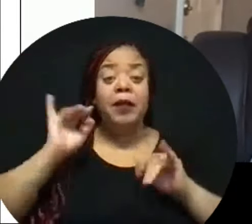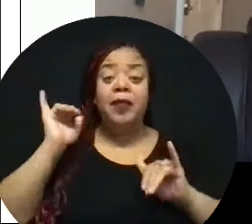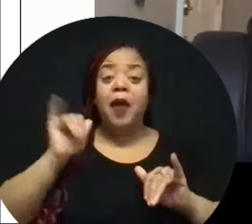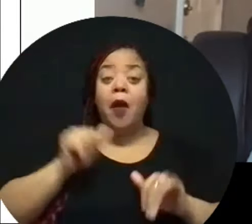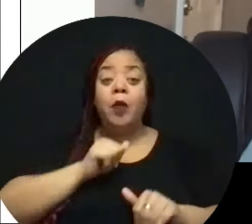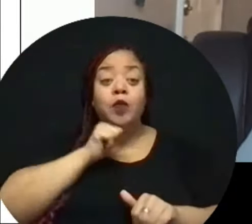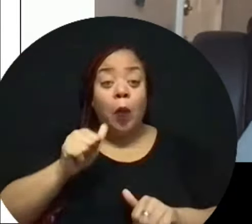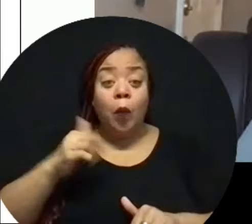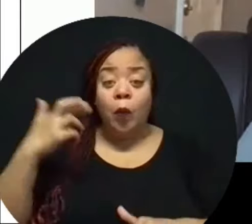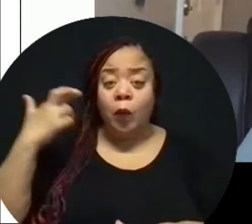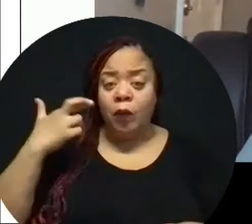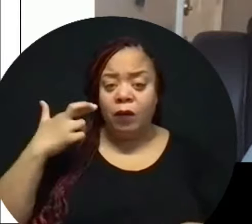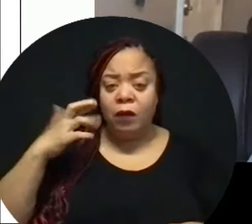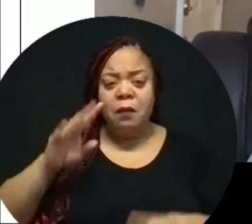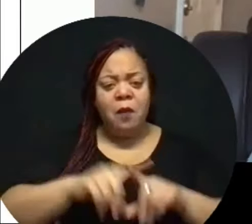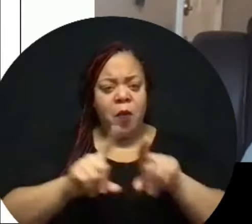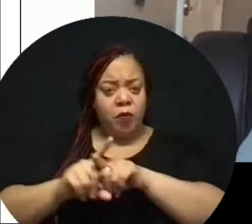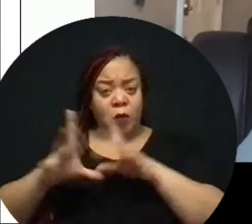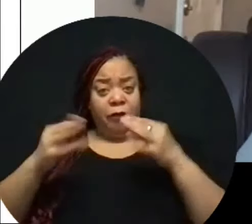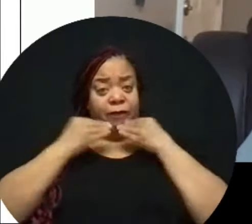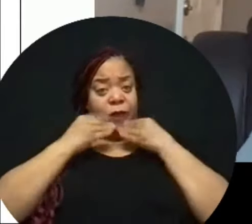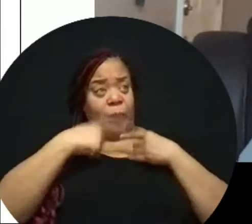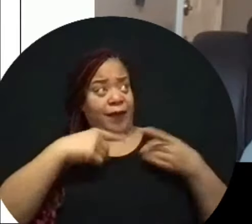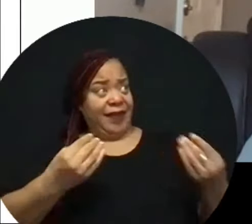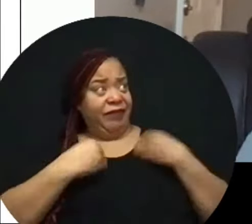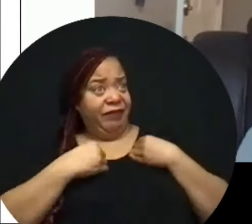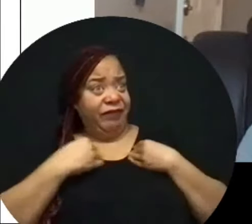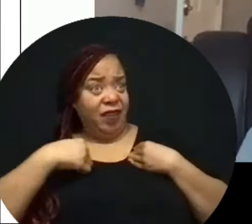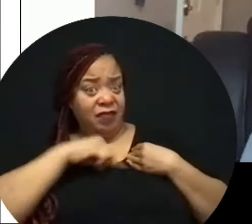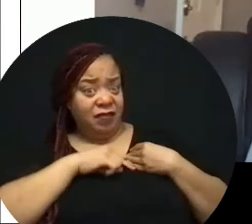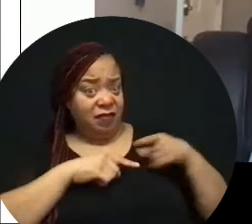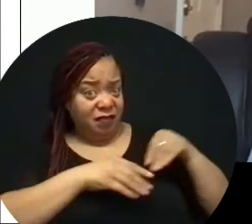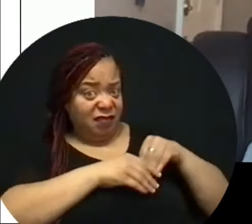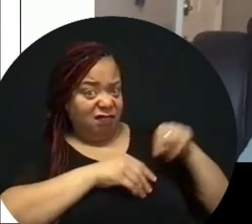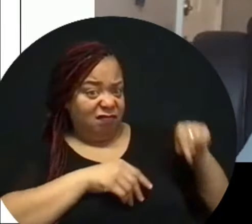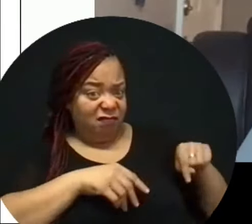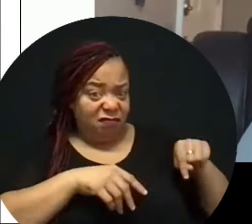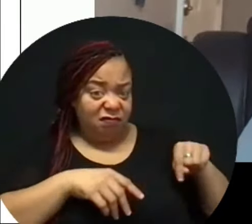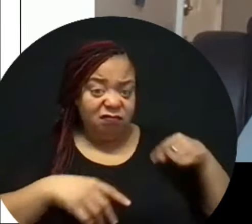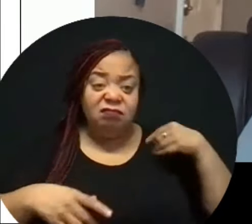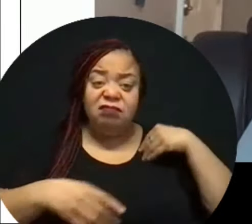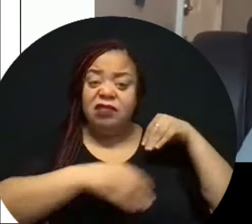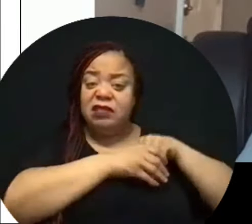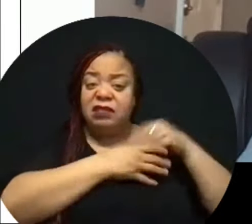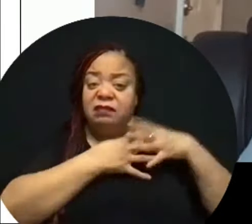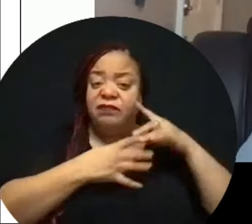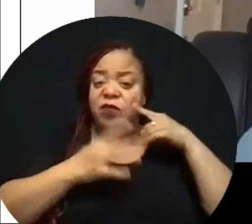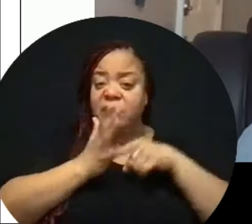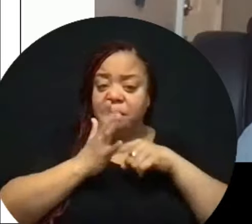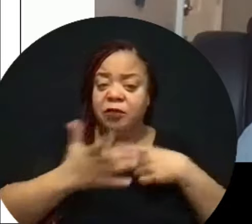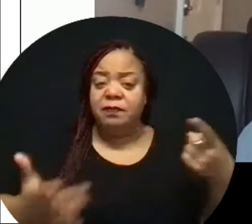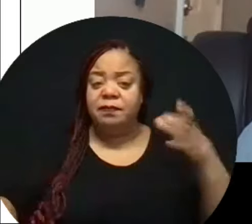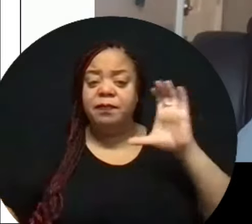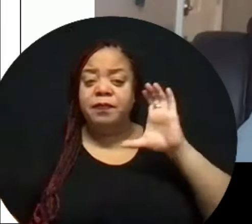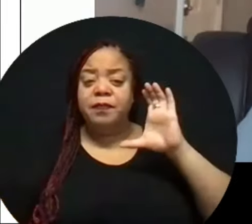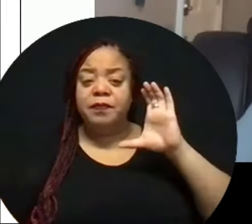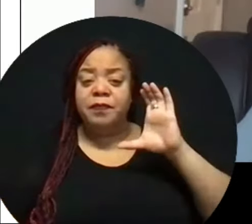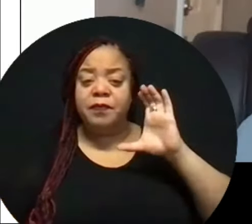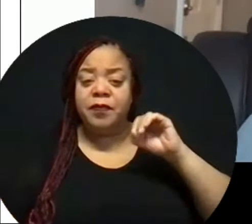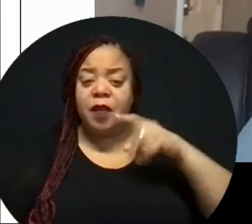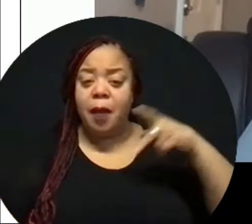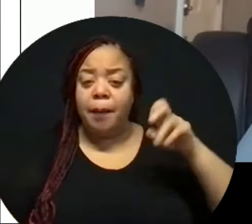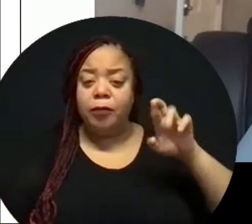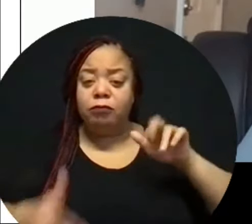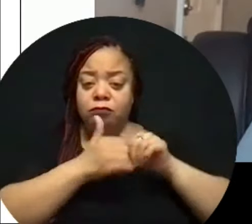I didn't even find that out until I joined FTP. I didn't know that that was something happening. And there was actually somebody that was that we built with that as was incarcerated